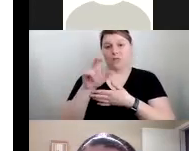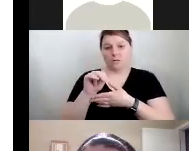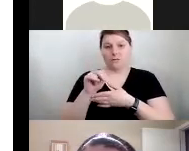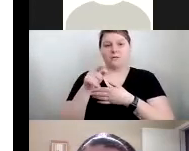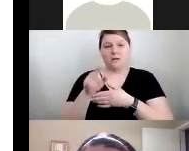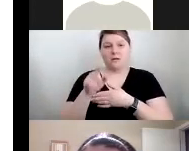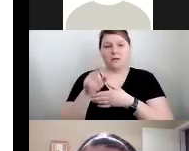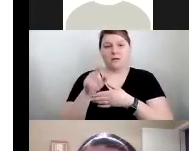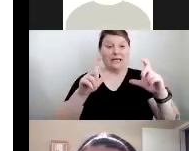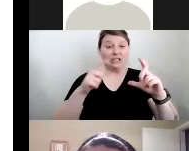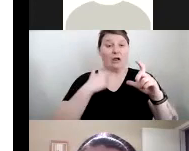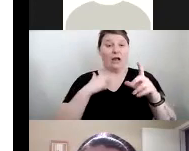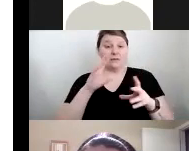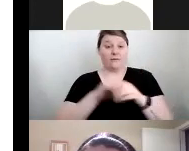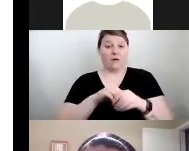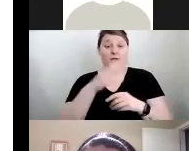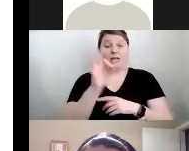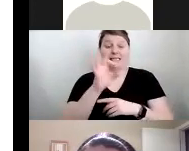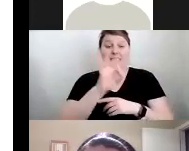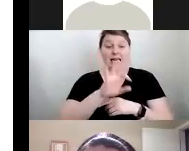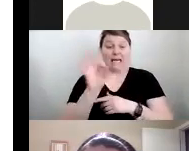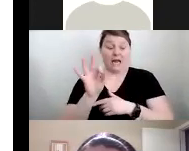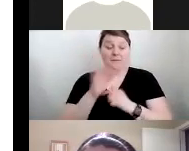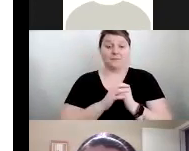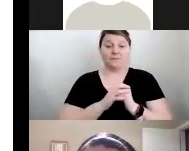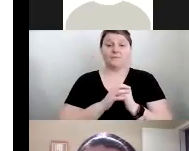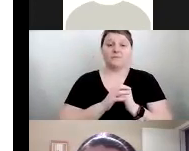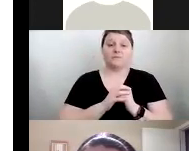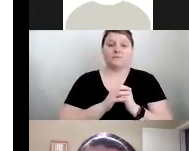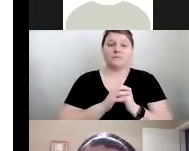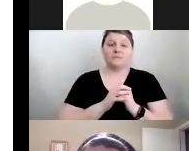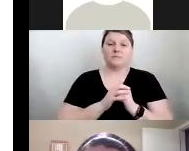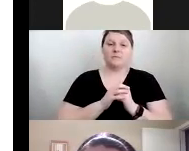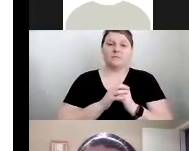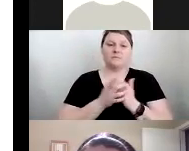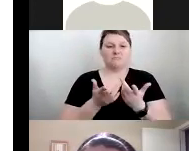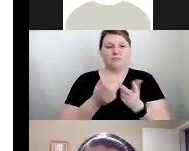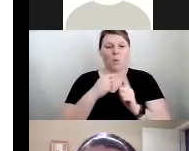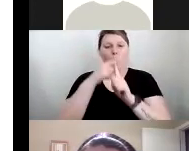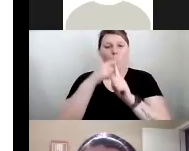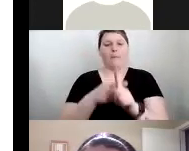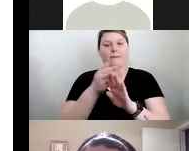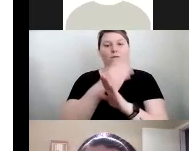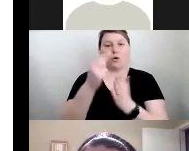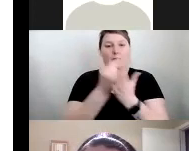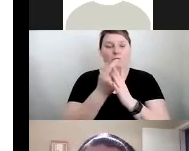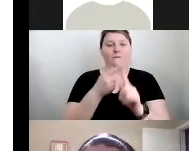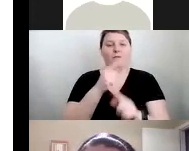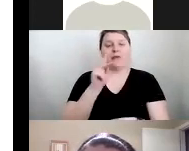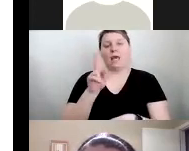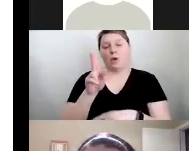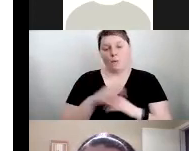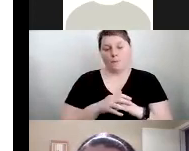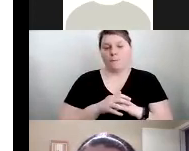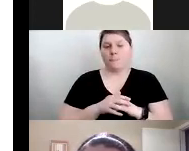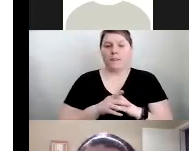that I participated in 1999. So this was about a month before I graduated from KU Med Center. So